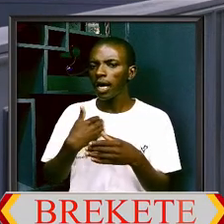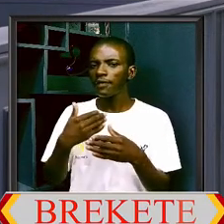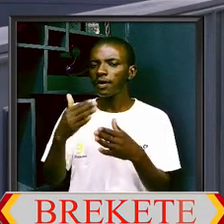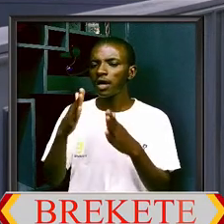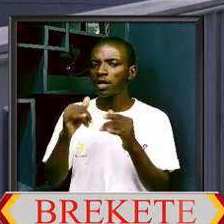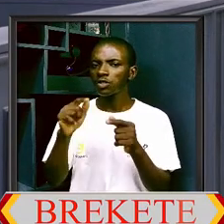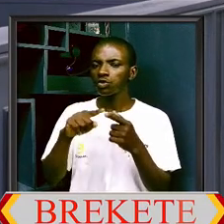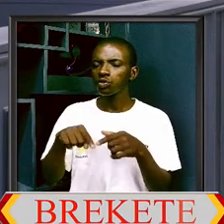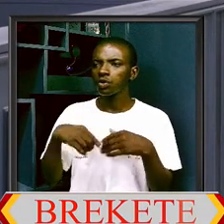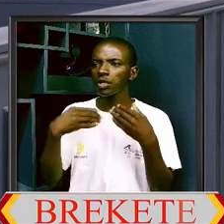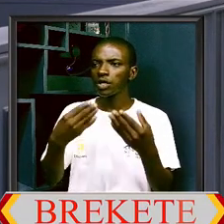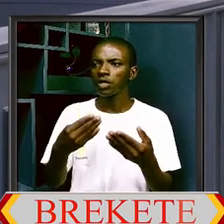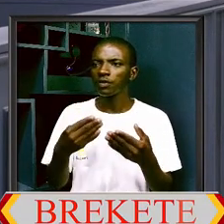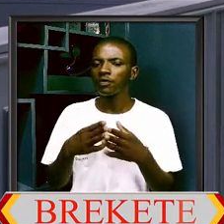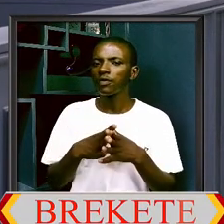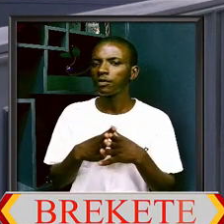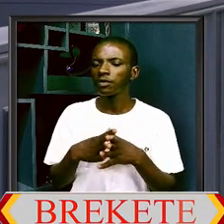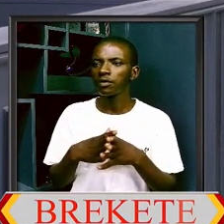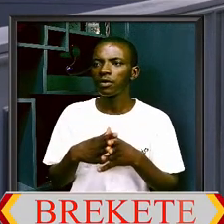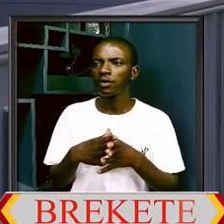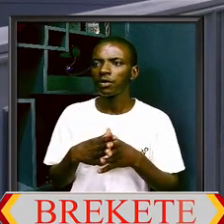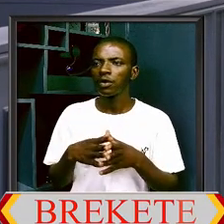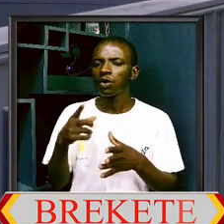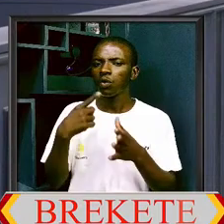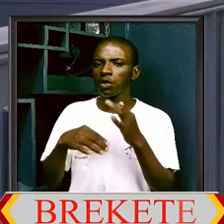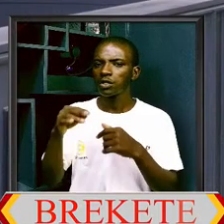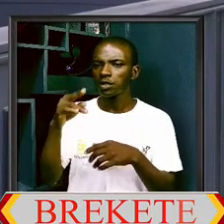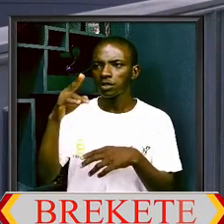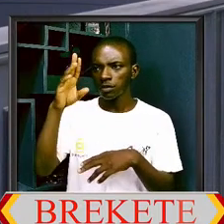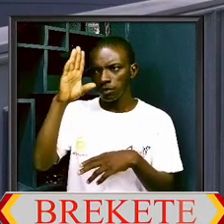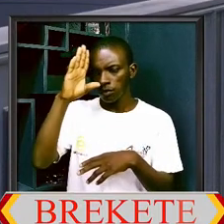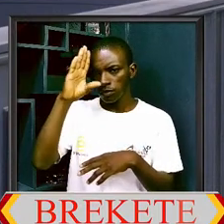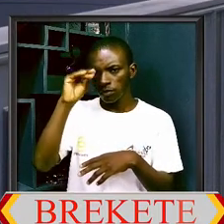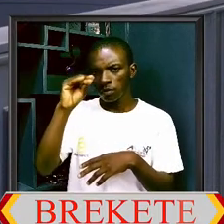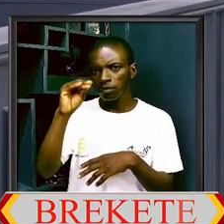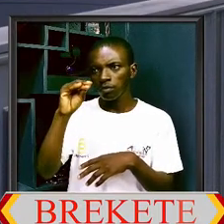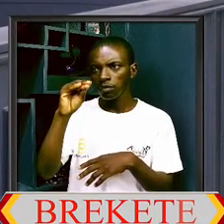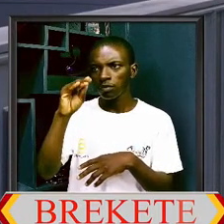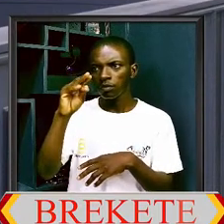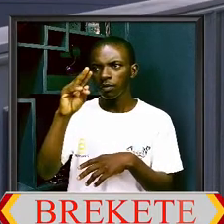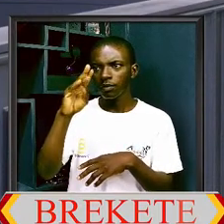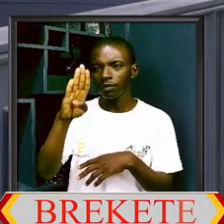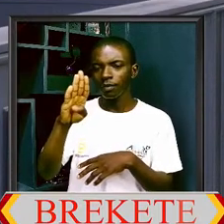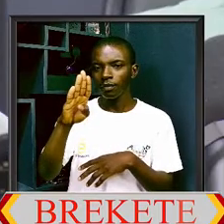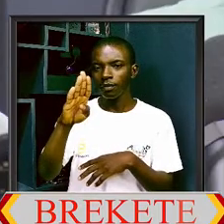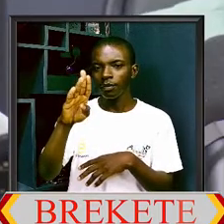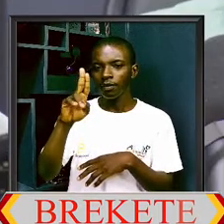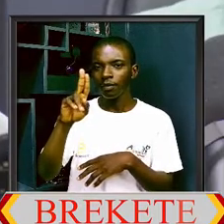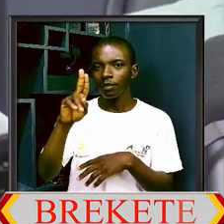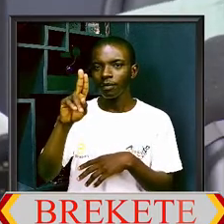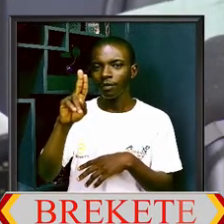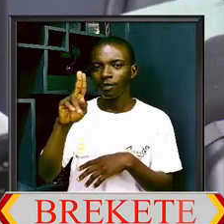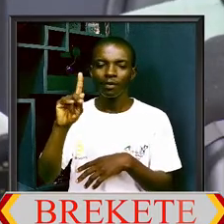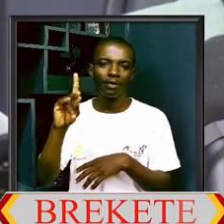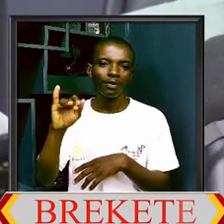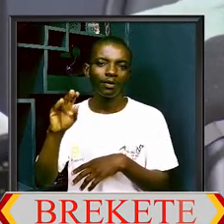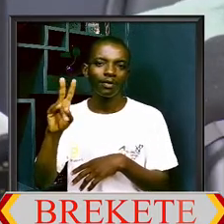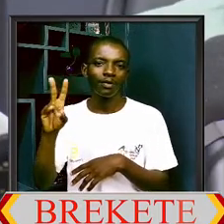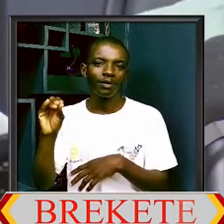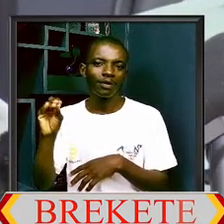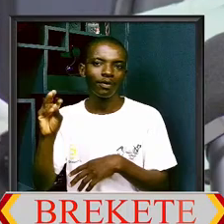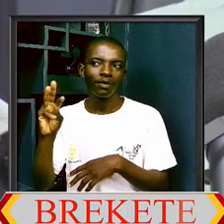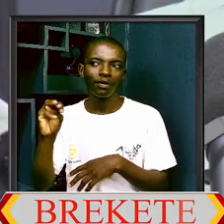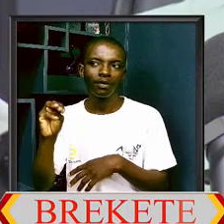to give name what be that man name vug vug AB is he